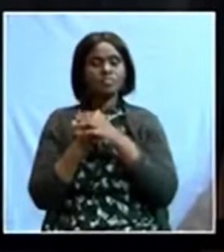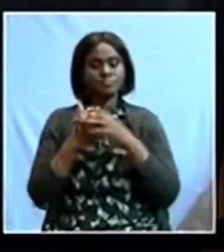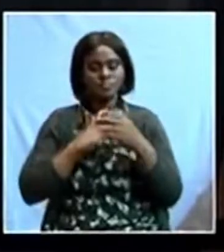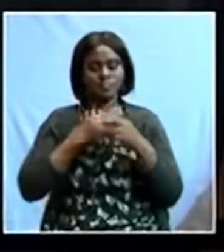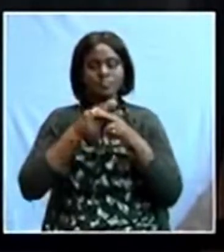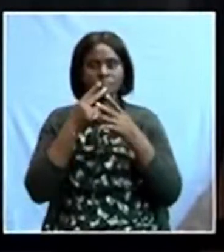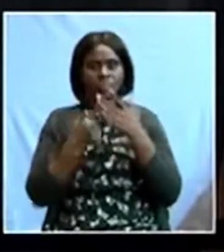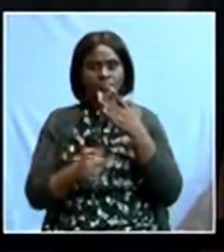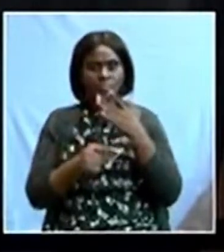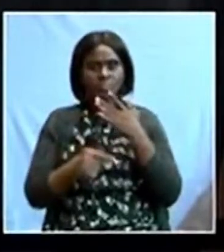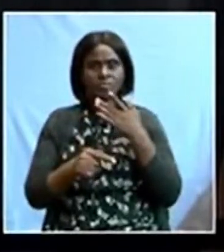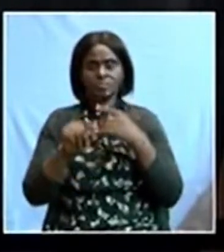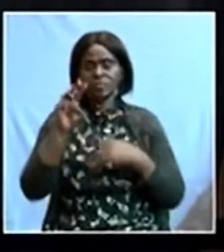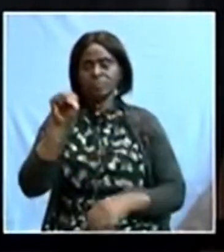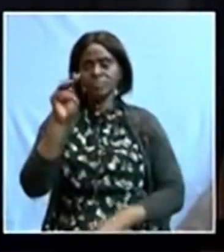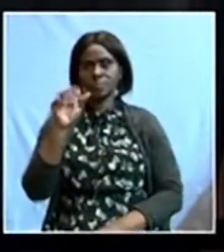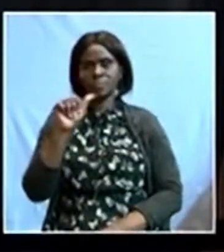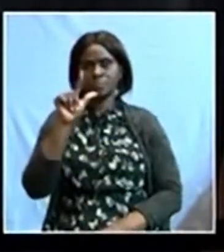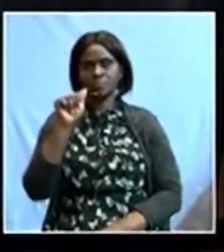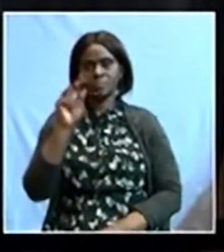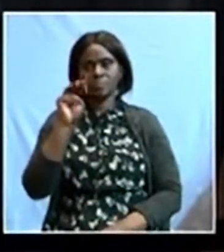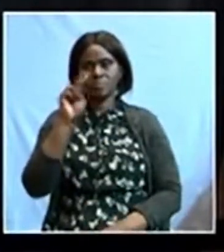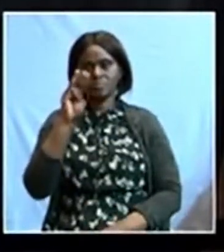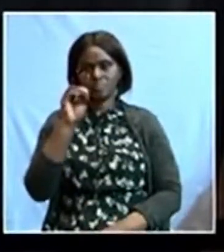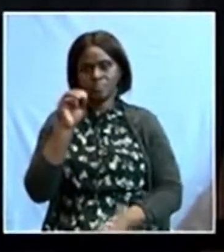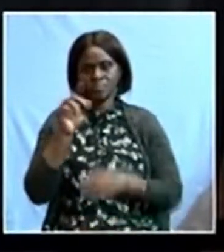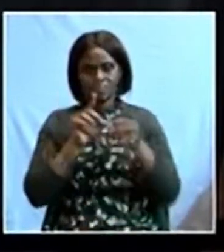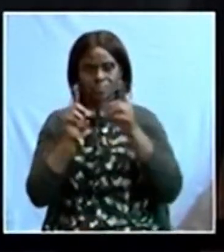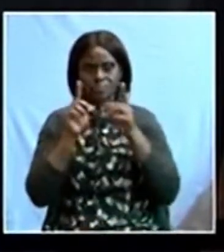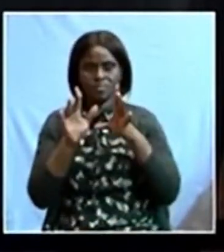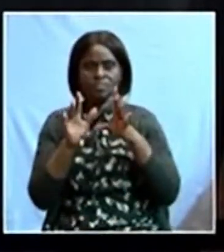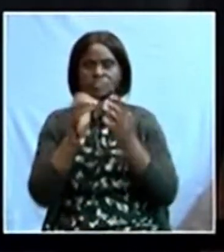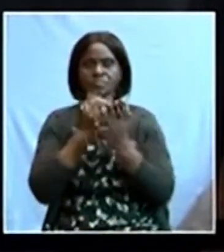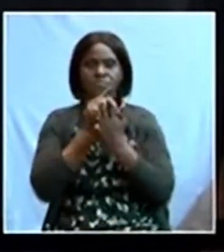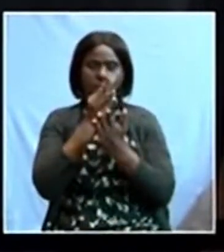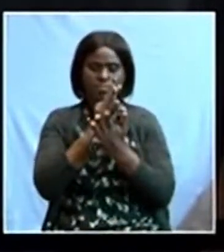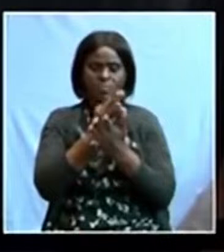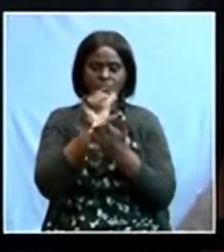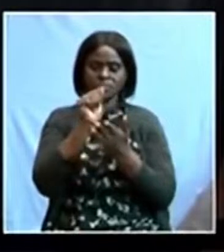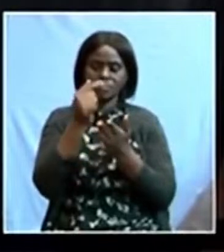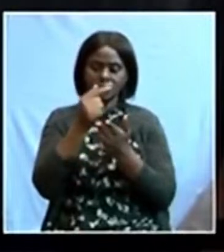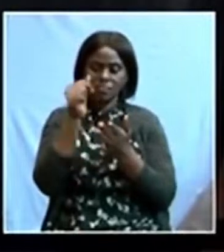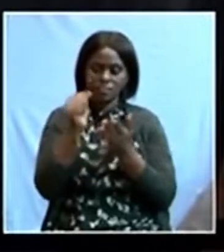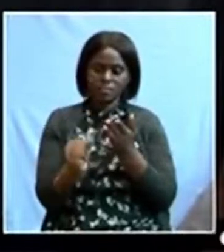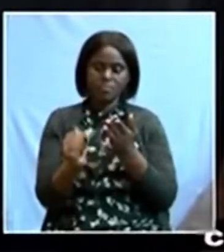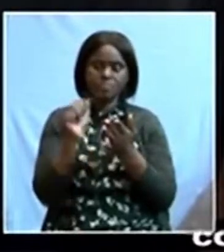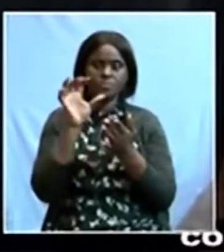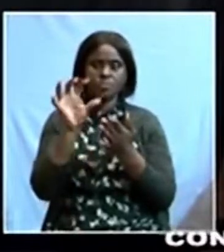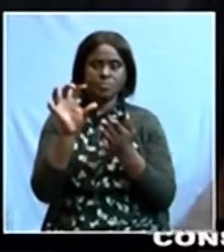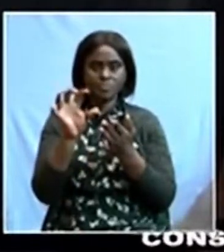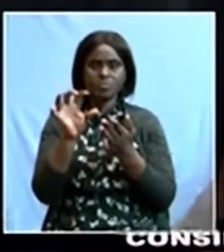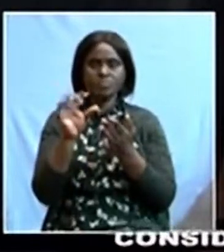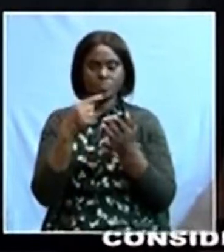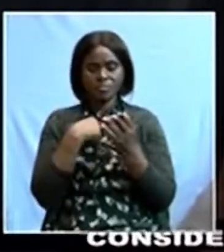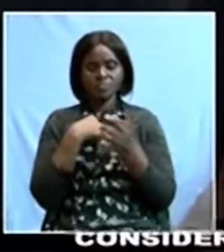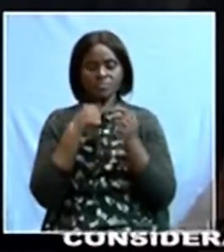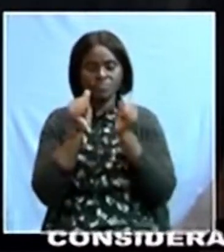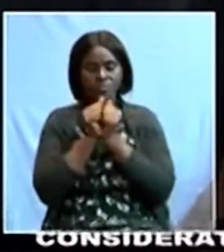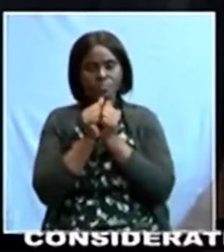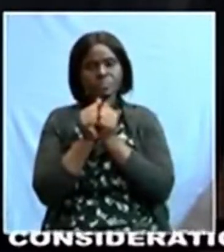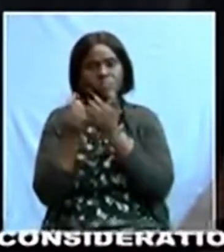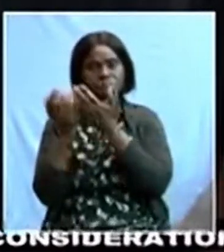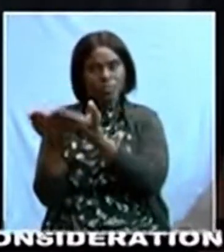name is Alphonsus Malambo, Director, Office of the Auditor General, Southern Province. I'm accompanied